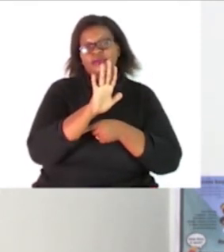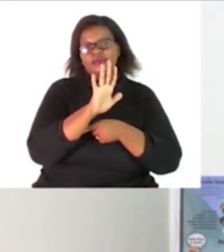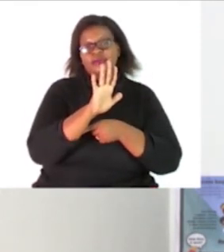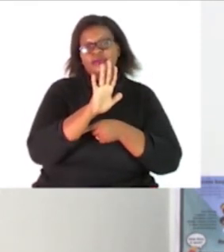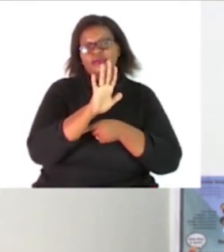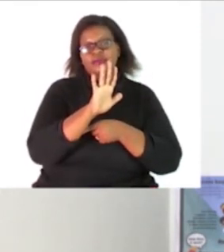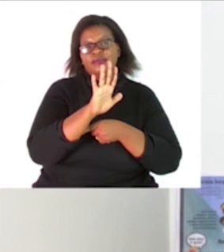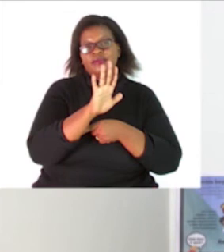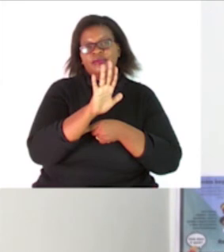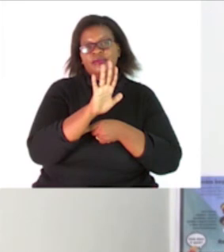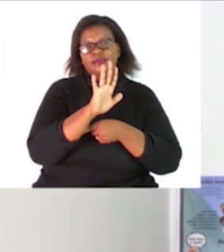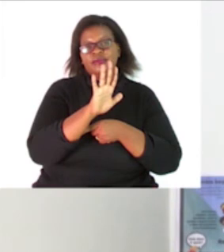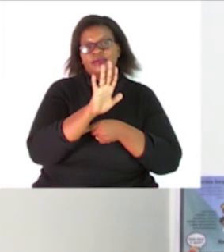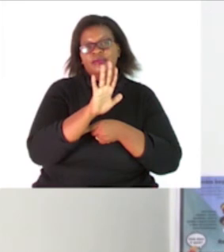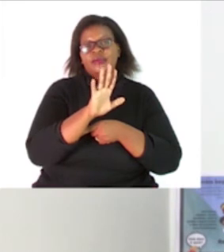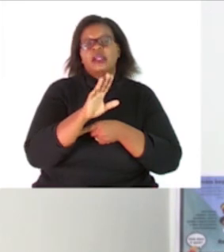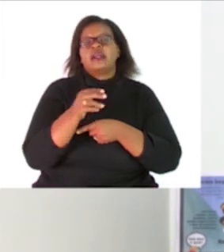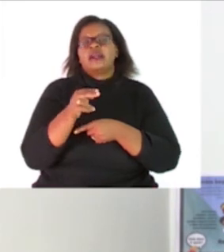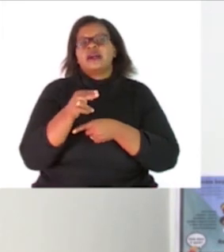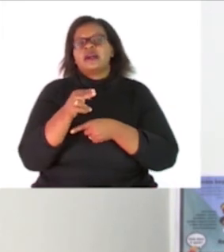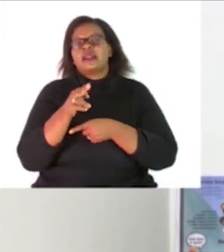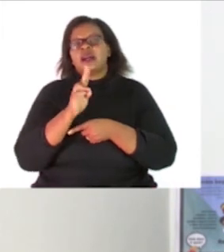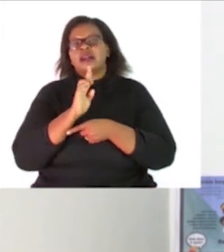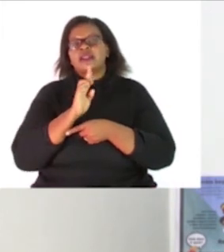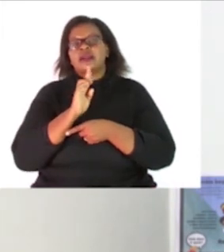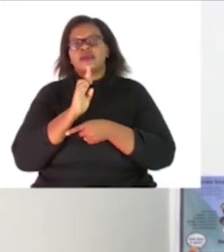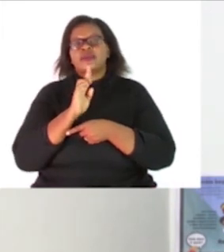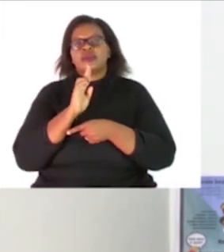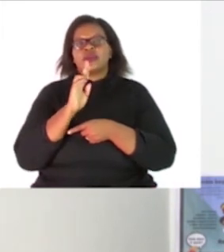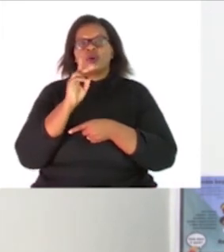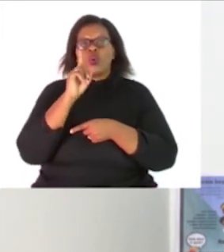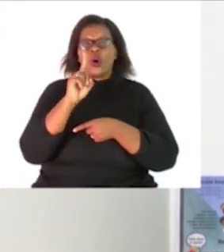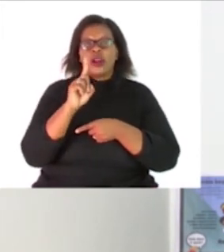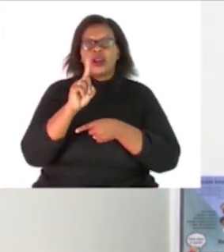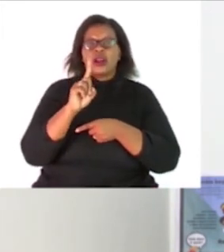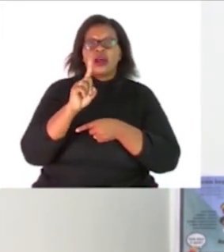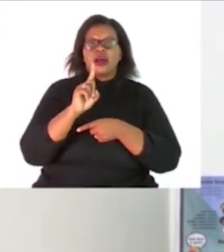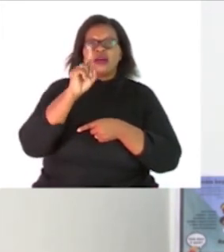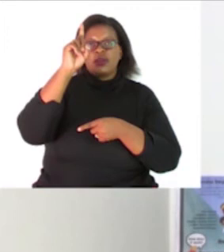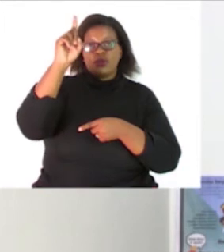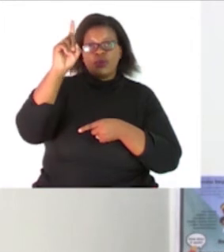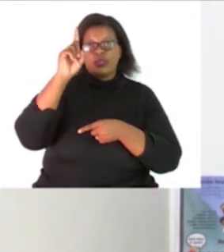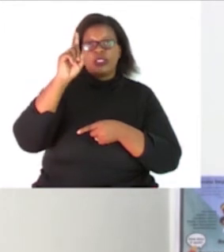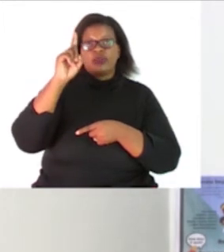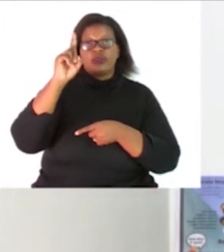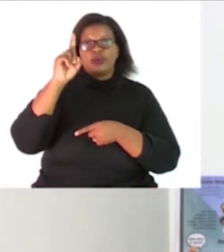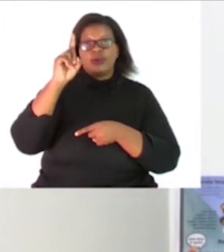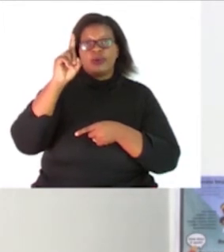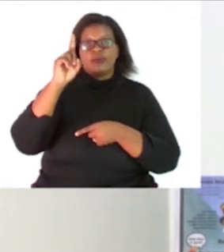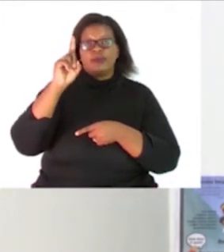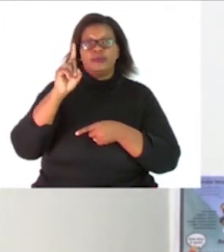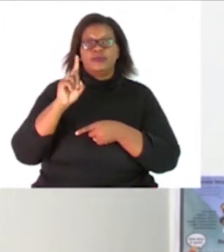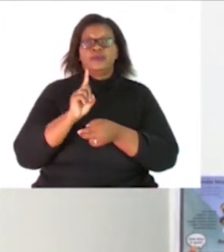again. 6 divided by 5, we got 1. Where should we write our 1?